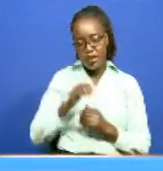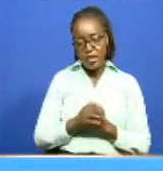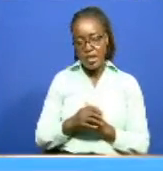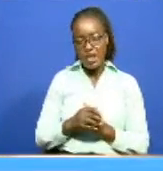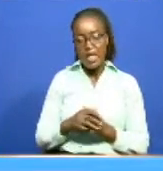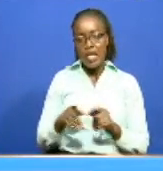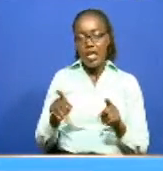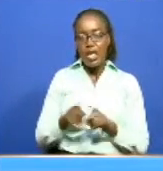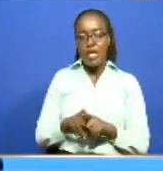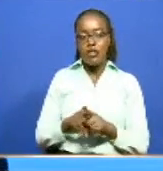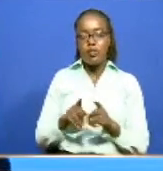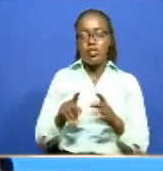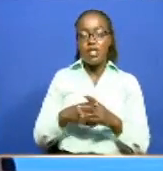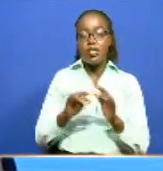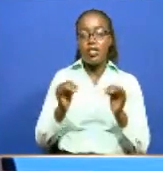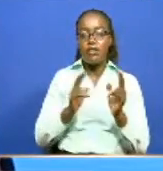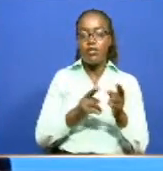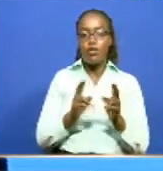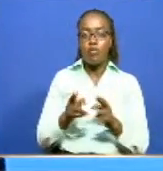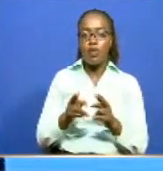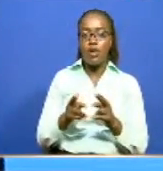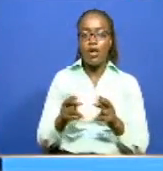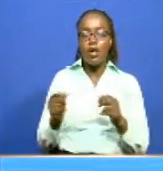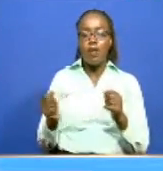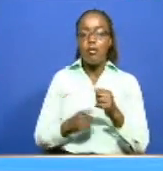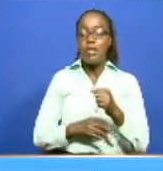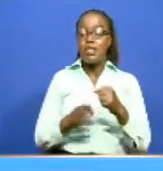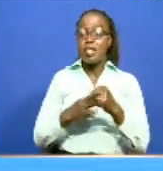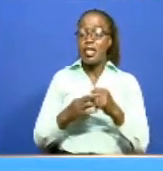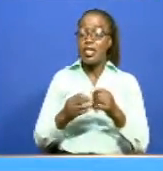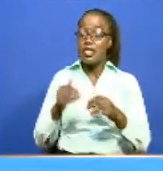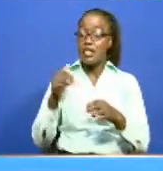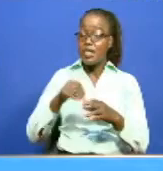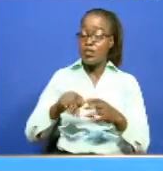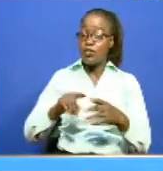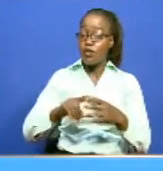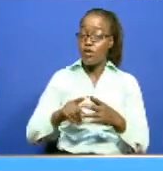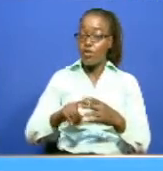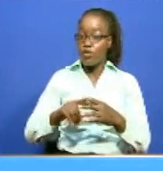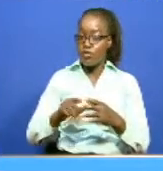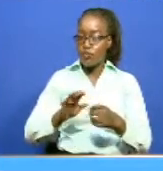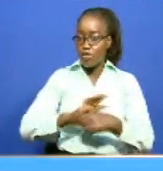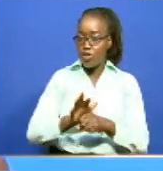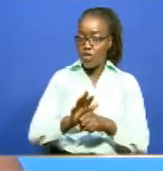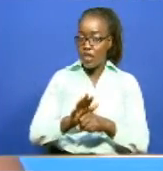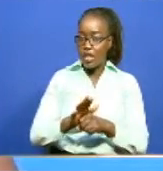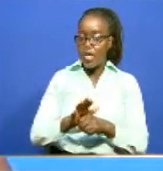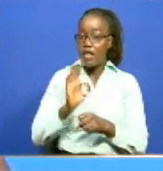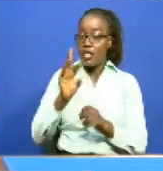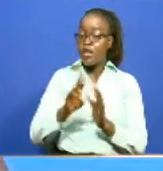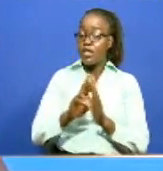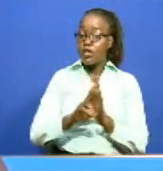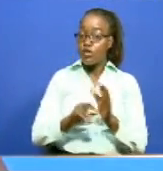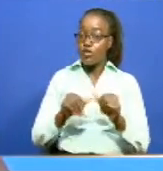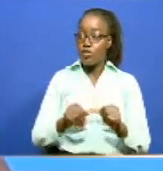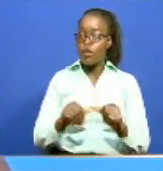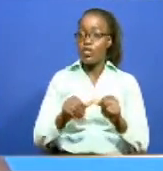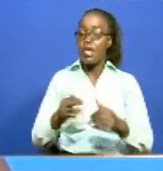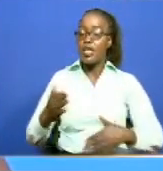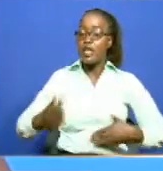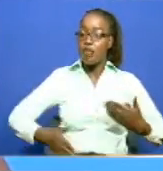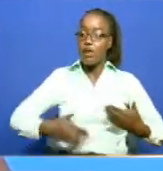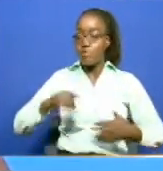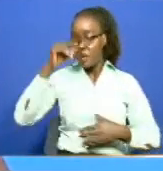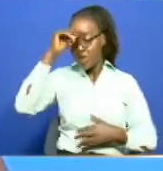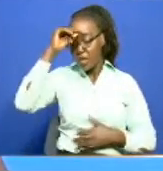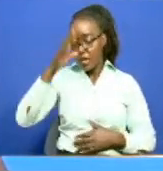we get into this new normal, 8 months in, the 3 measures continue going forward. And I'm happy today the governor